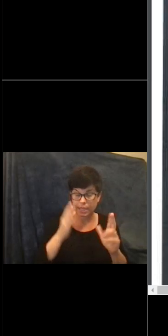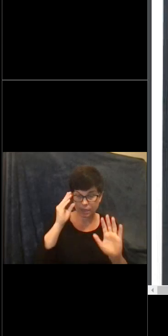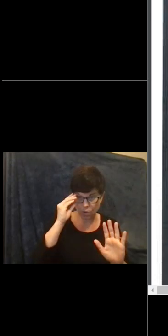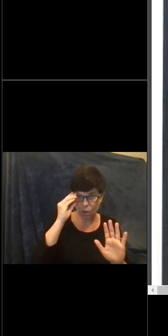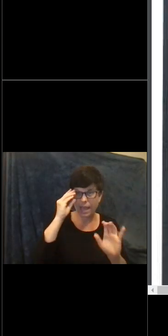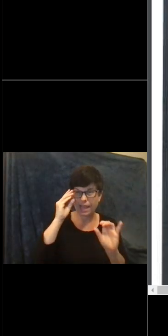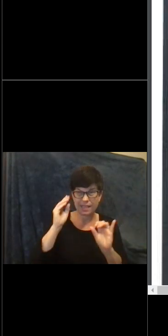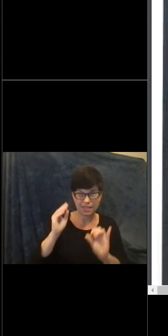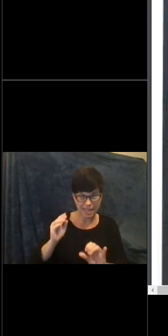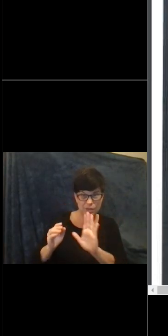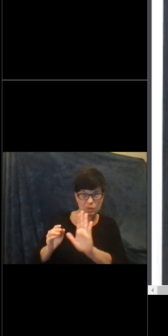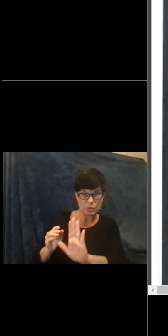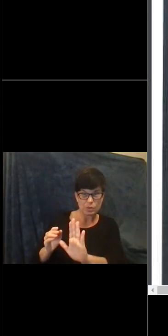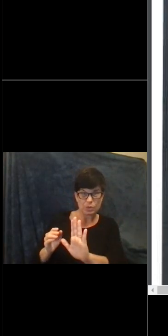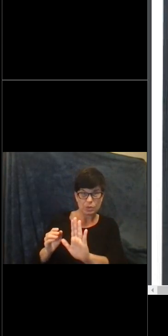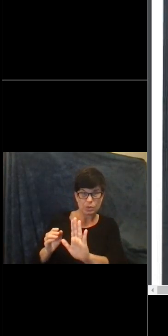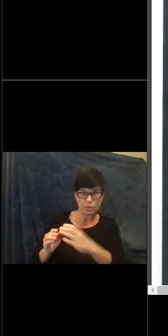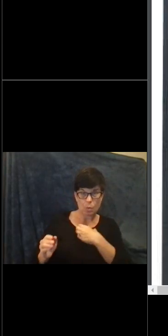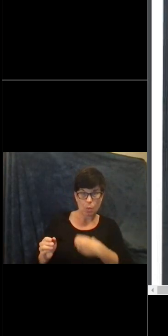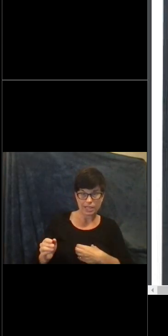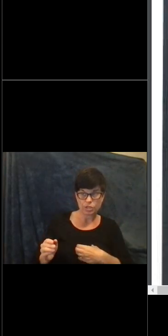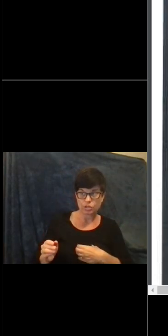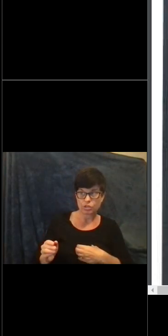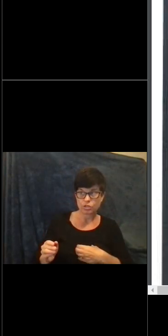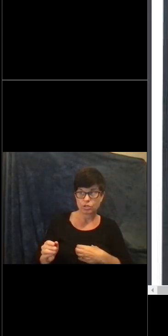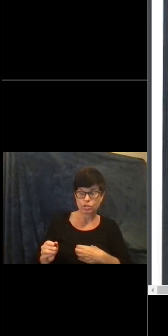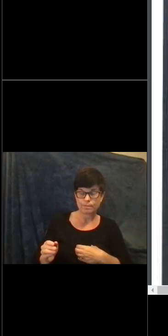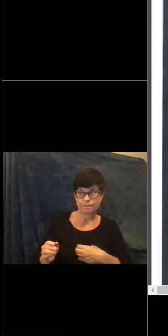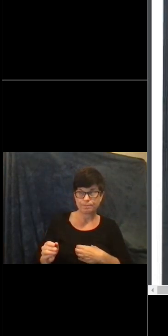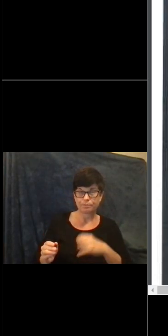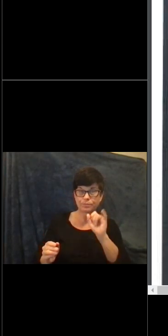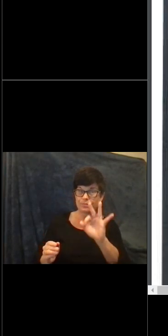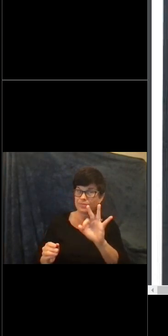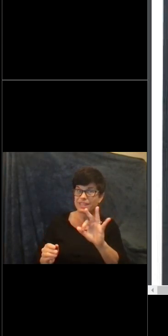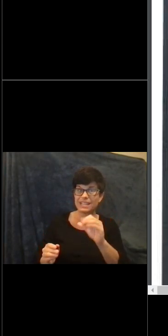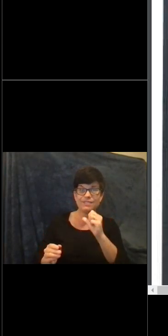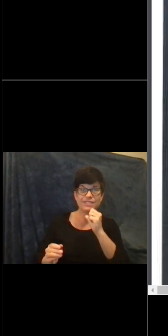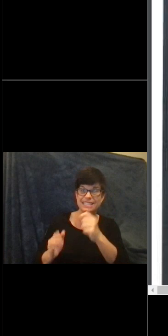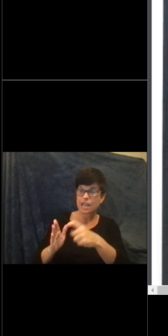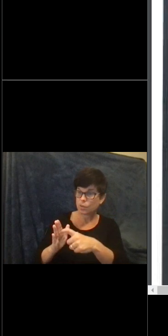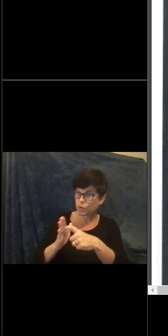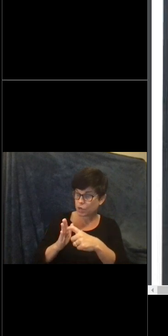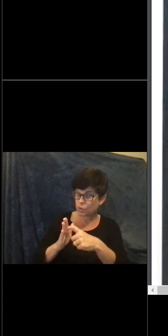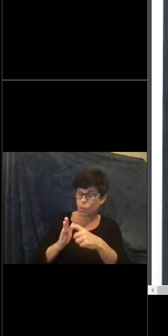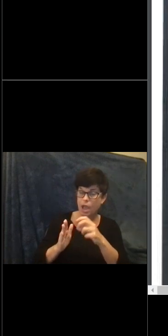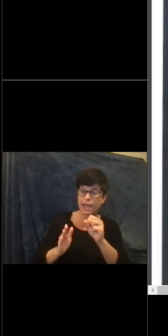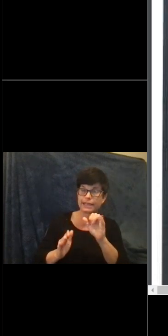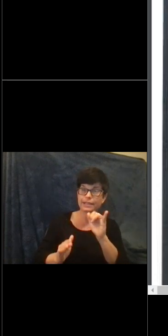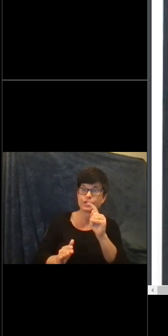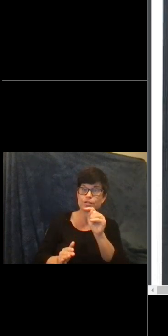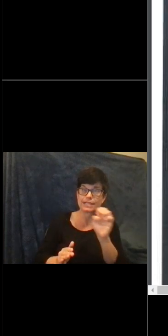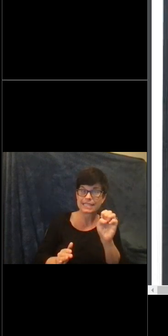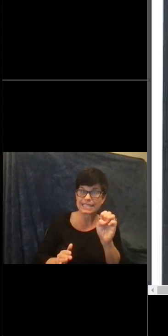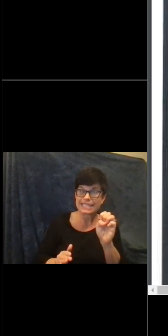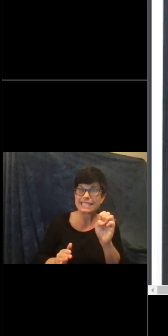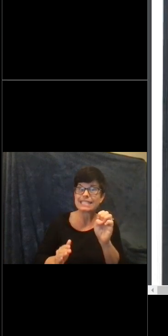is it your desire that that if that did not require a site plan amendment, that maximization then